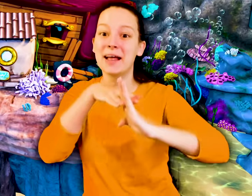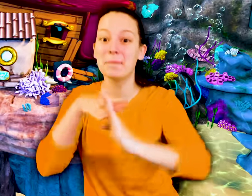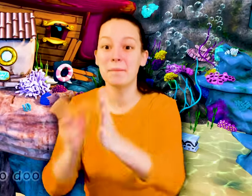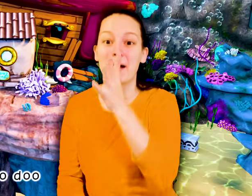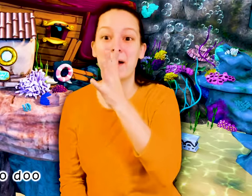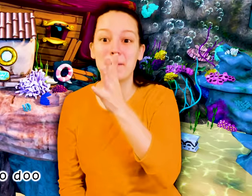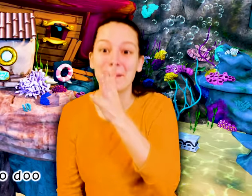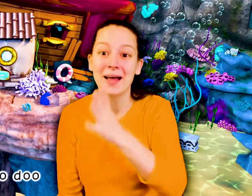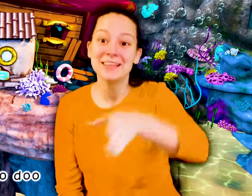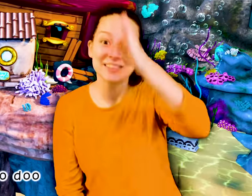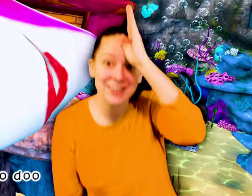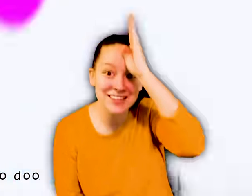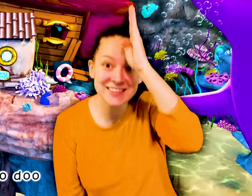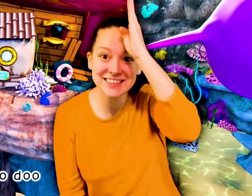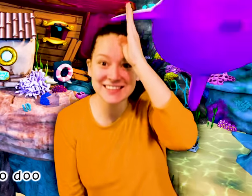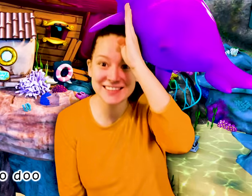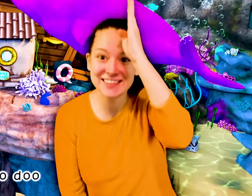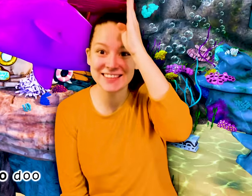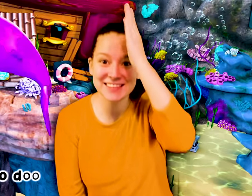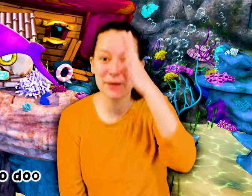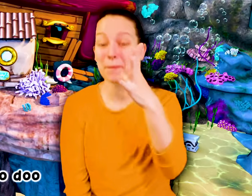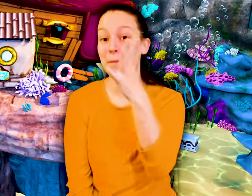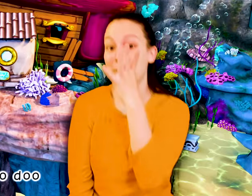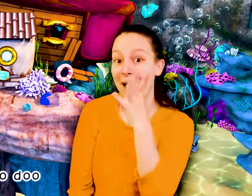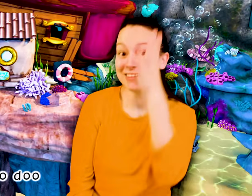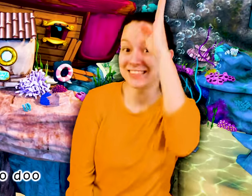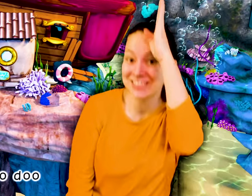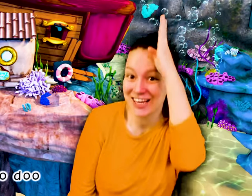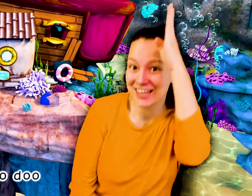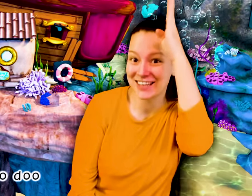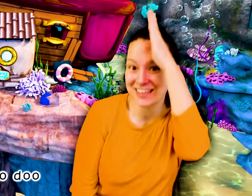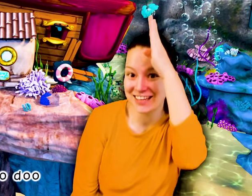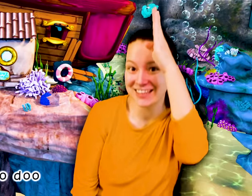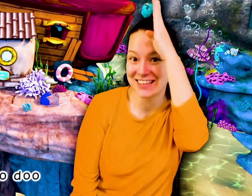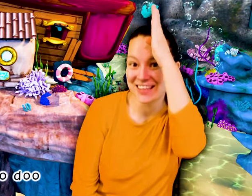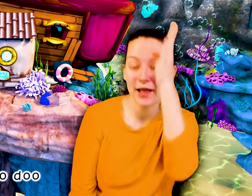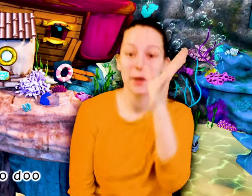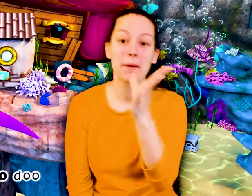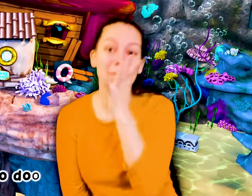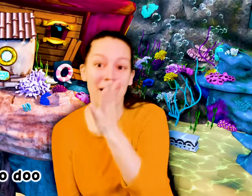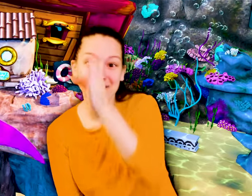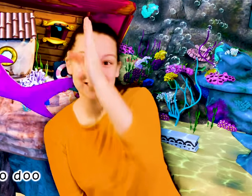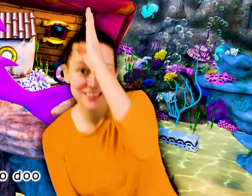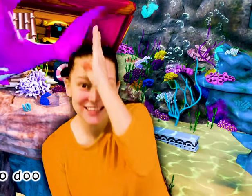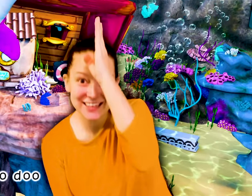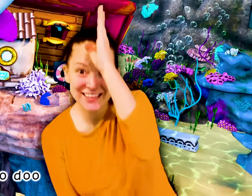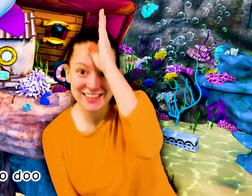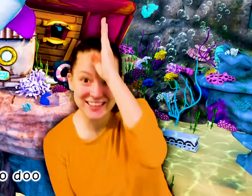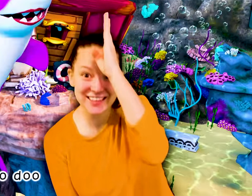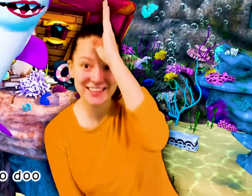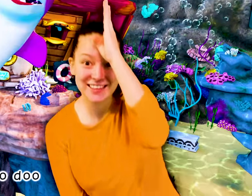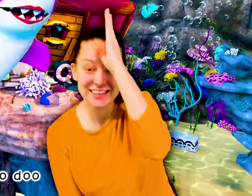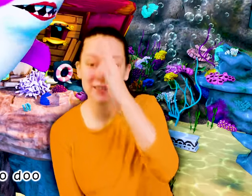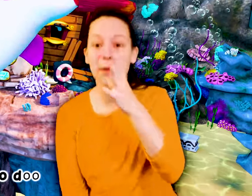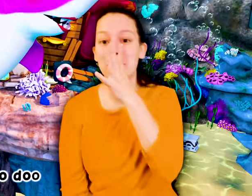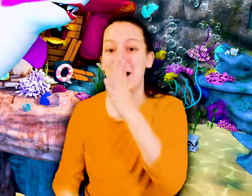shark. Mommy shark, mommy shark, mommy